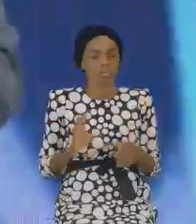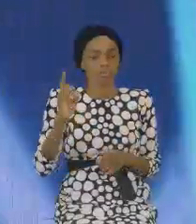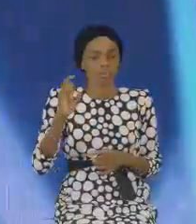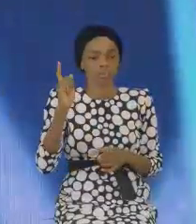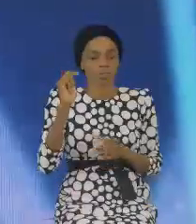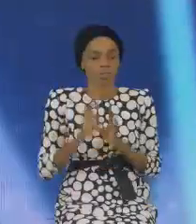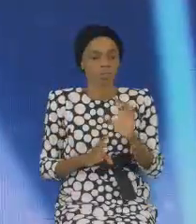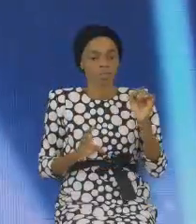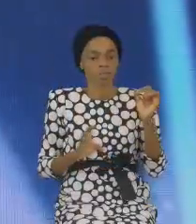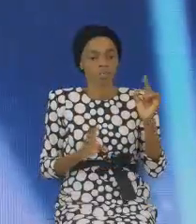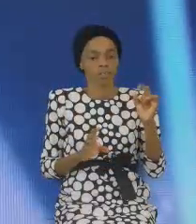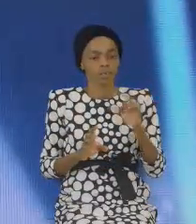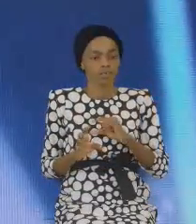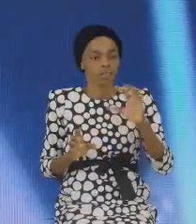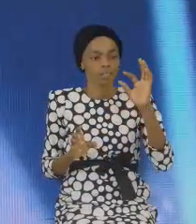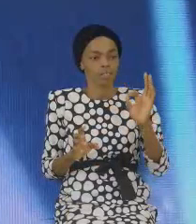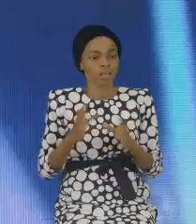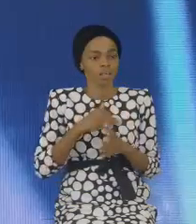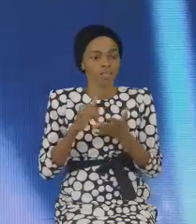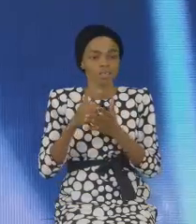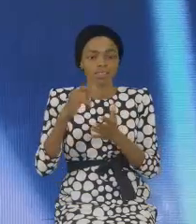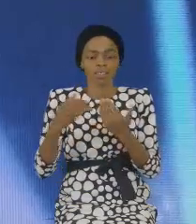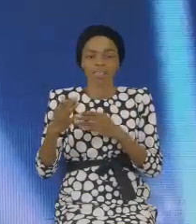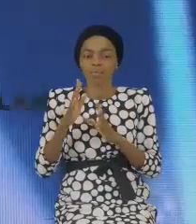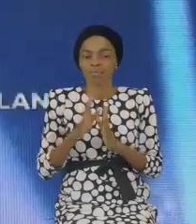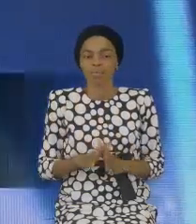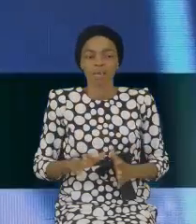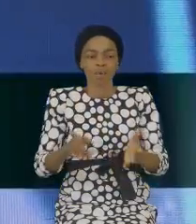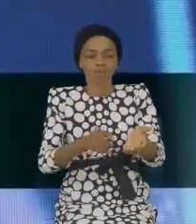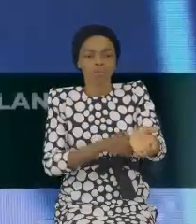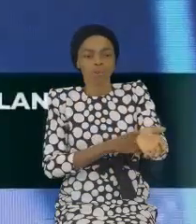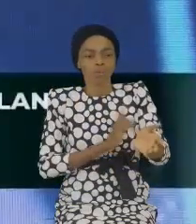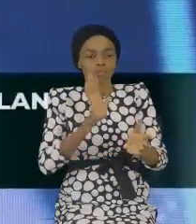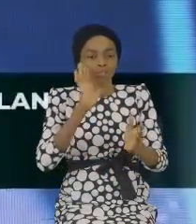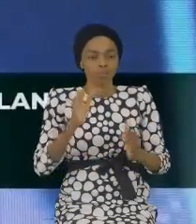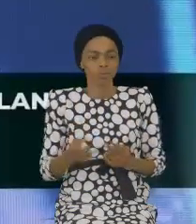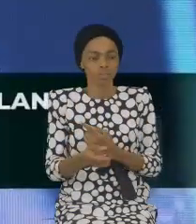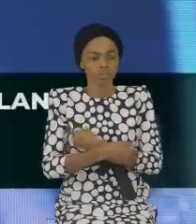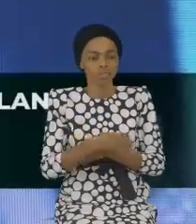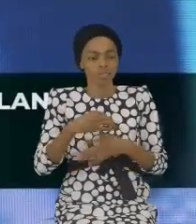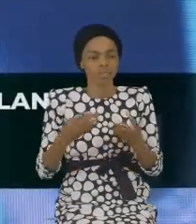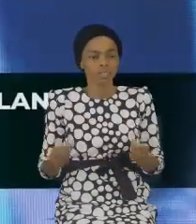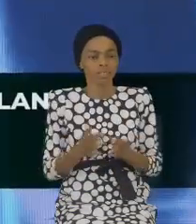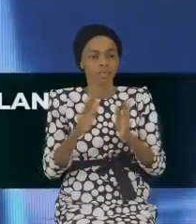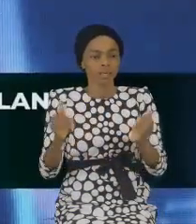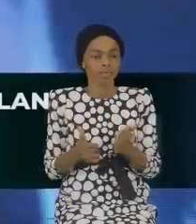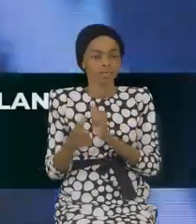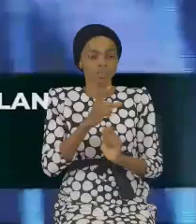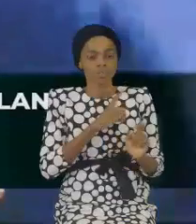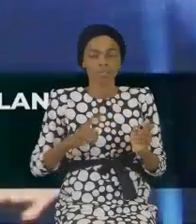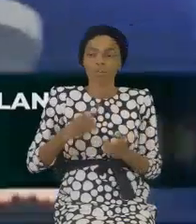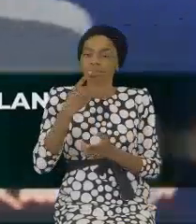9. In verse 9 it says, "And that ye may prolong your days in the land which the